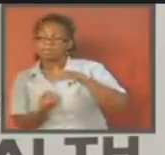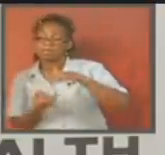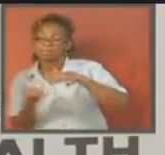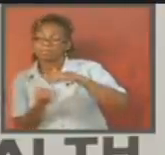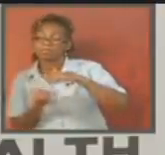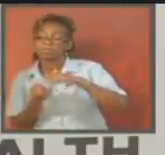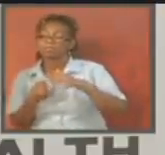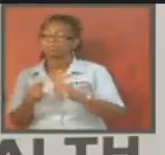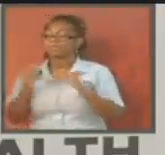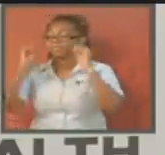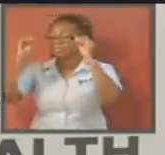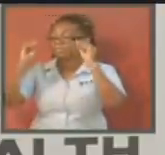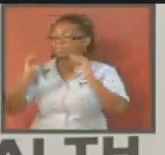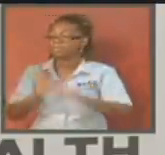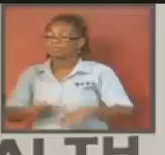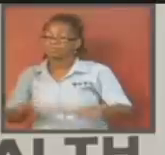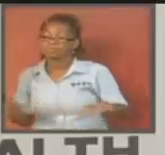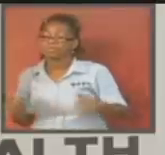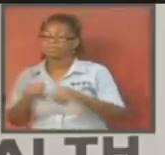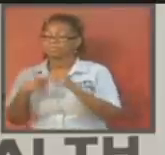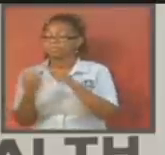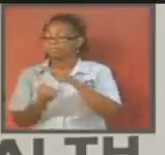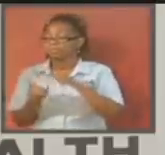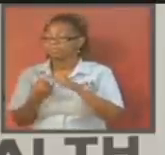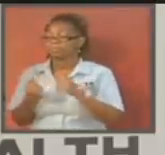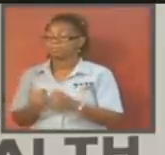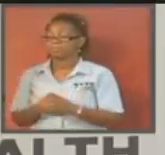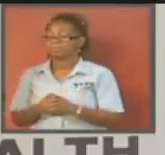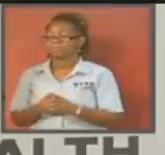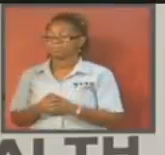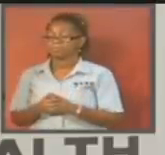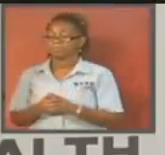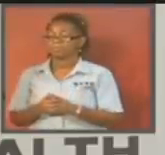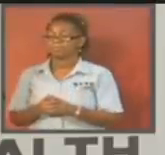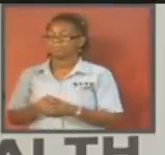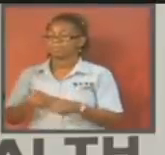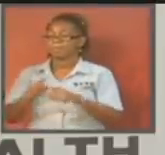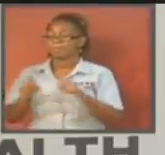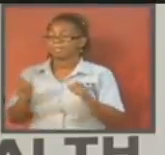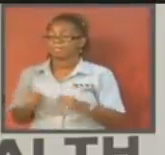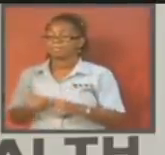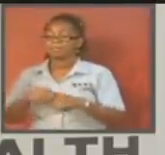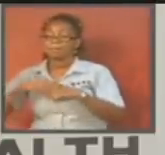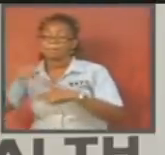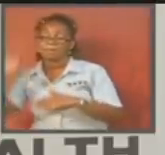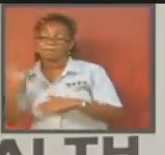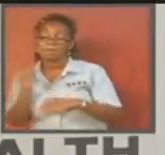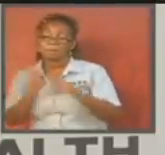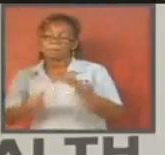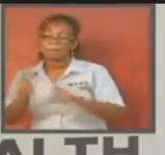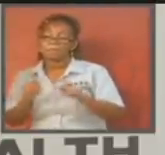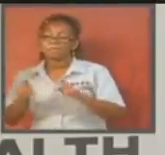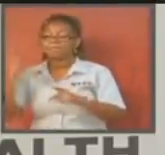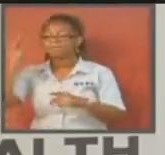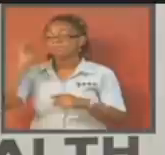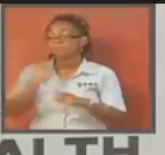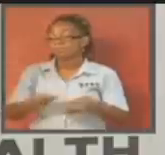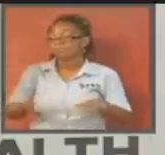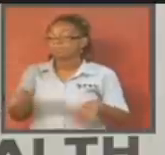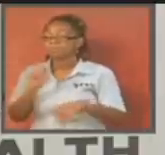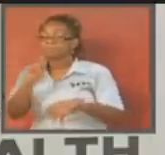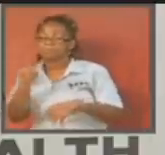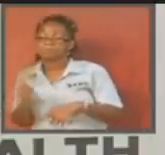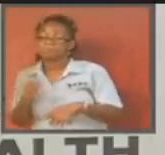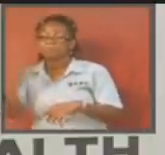make sure that we keep them occupied. But I think most persons so far have been doing that, been a little bit inventive. But once